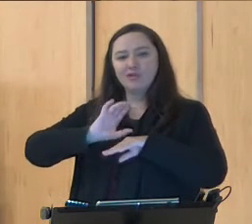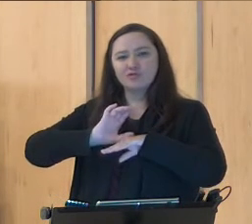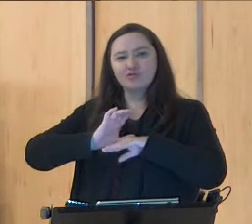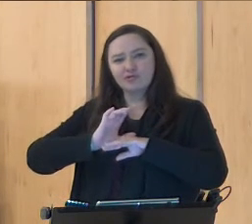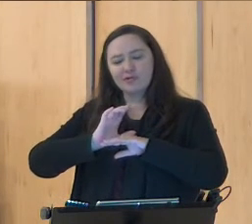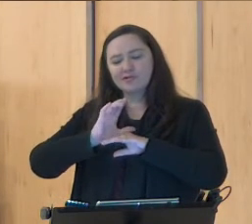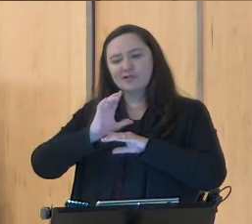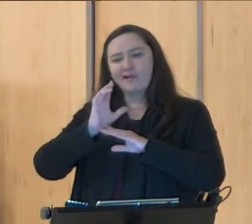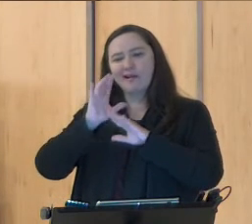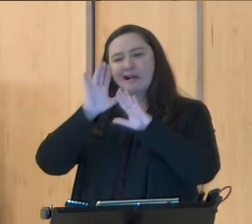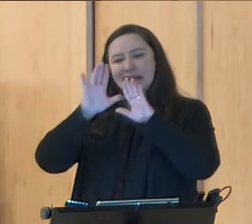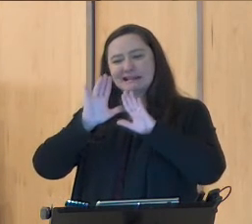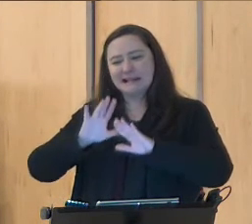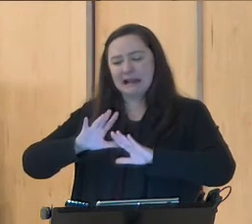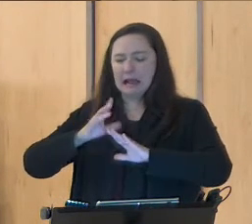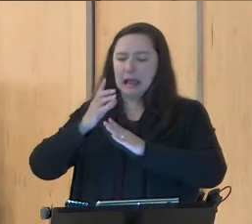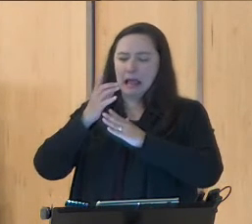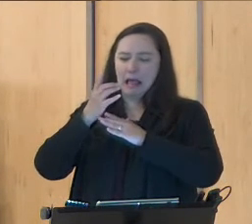year.